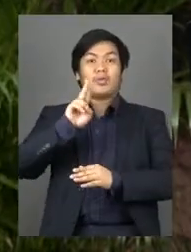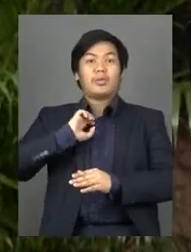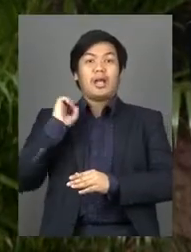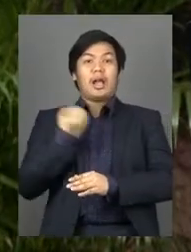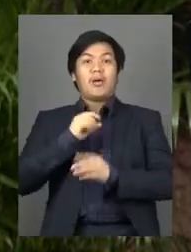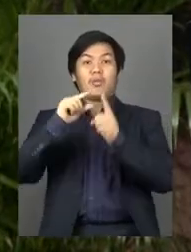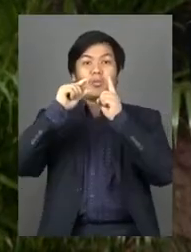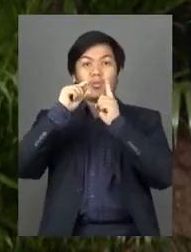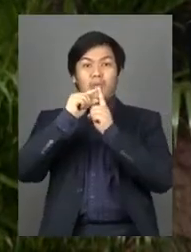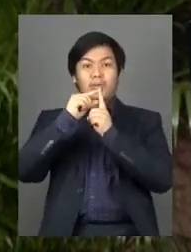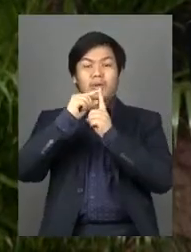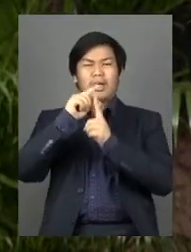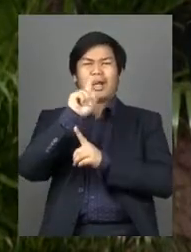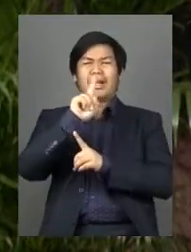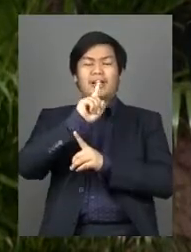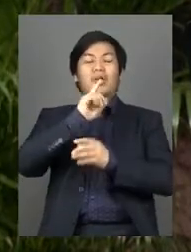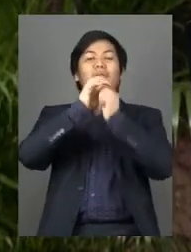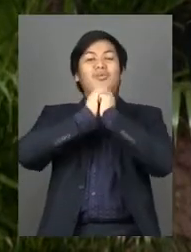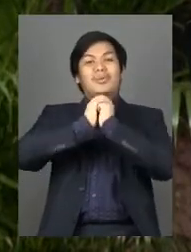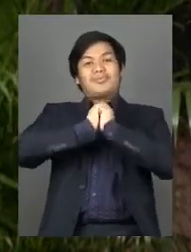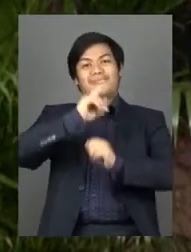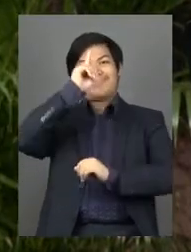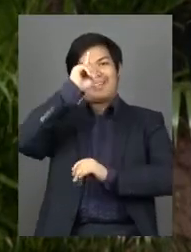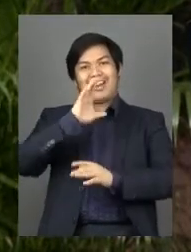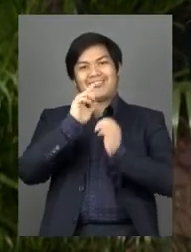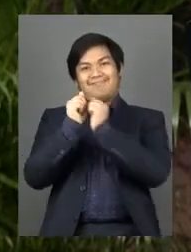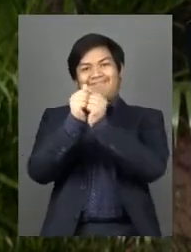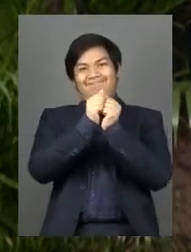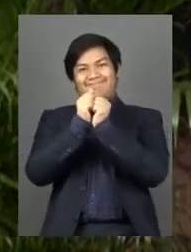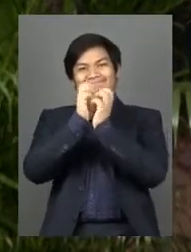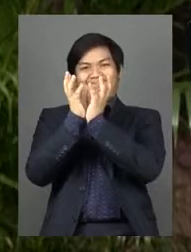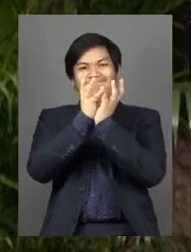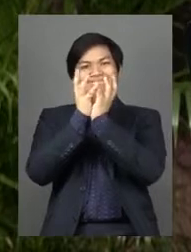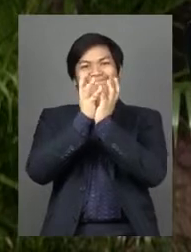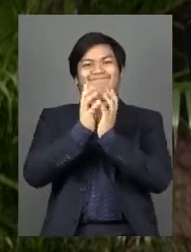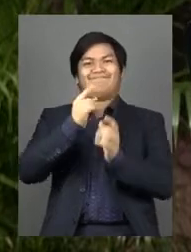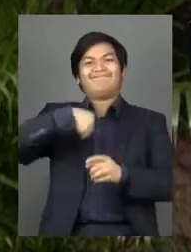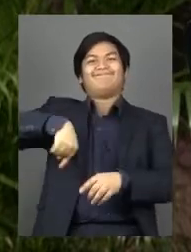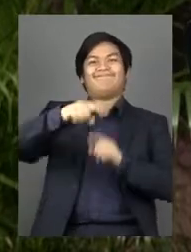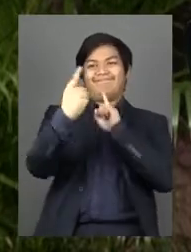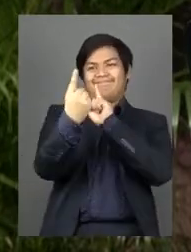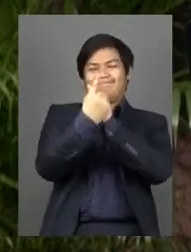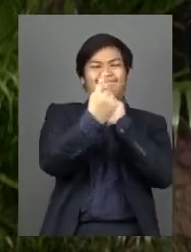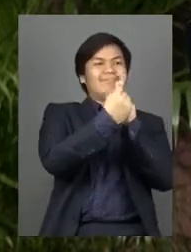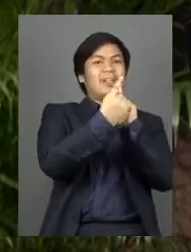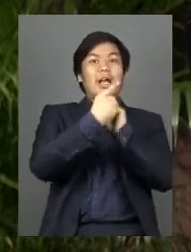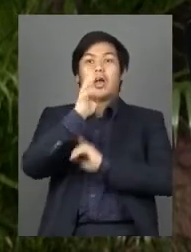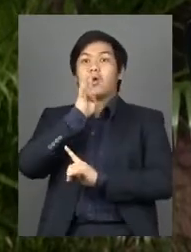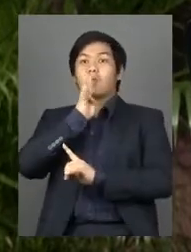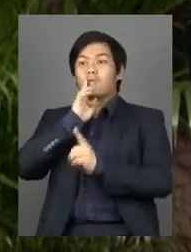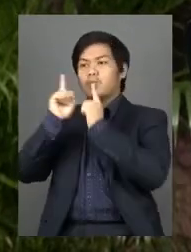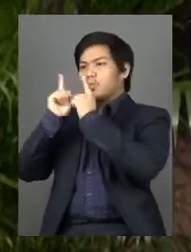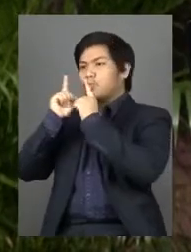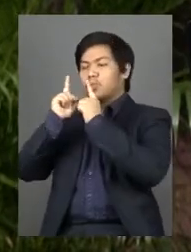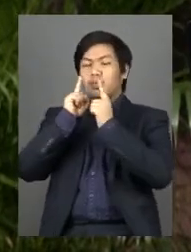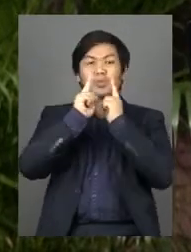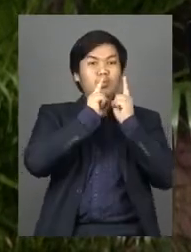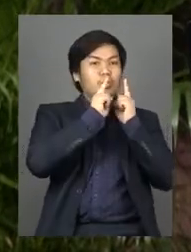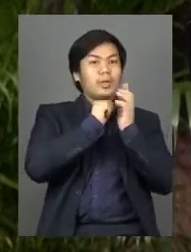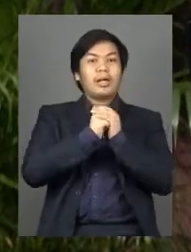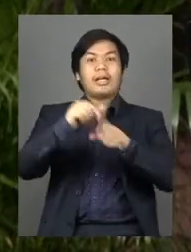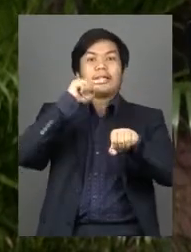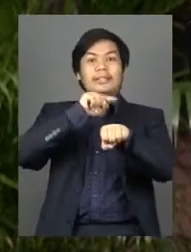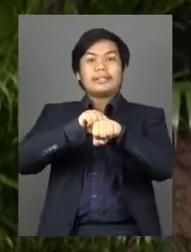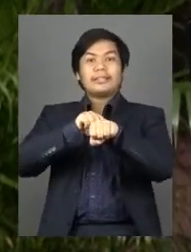words to worship God through the way we fellowship with one another. That the way we talk to one another, spend time together, will